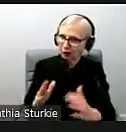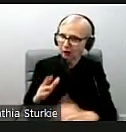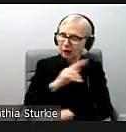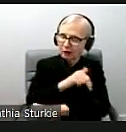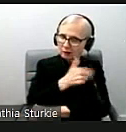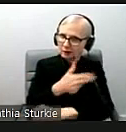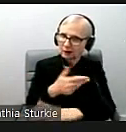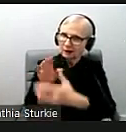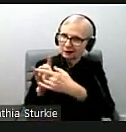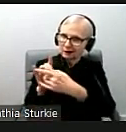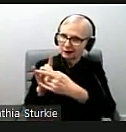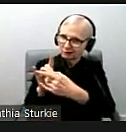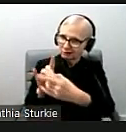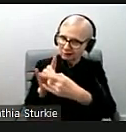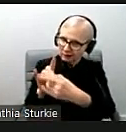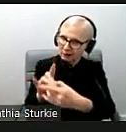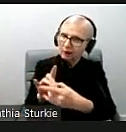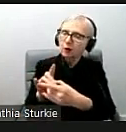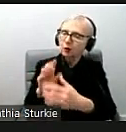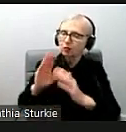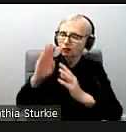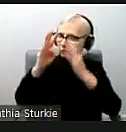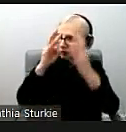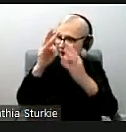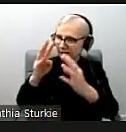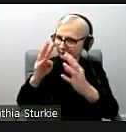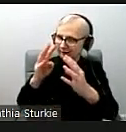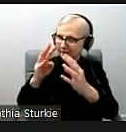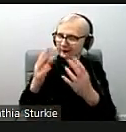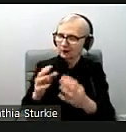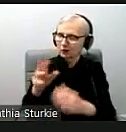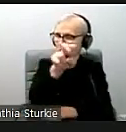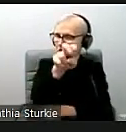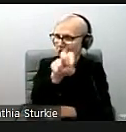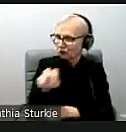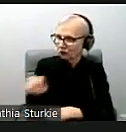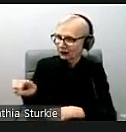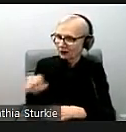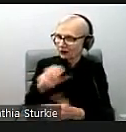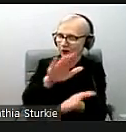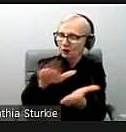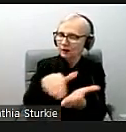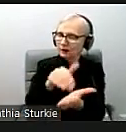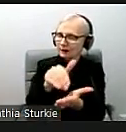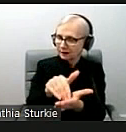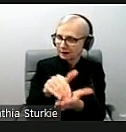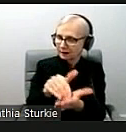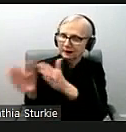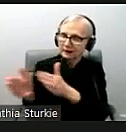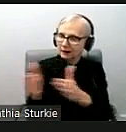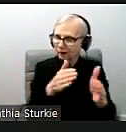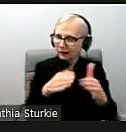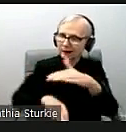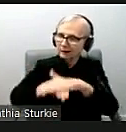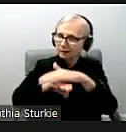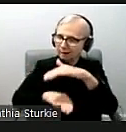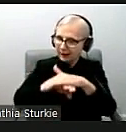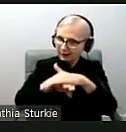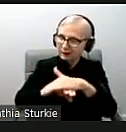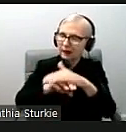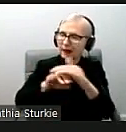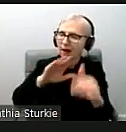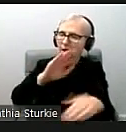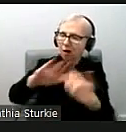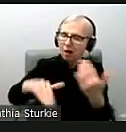Colorado Hospital Center. We've created this combined hospital transfer center that is designed to maximize every